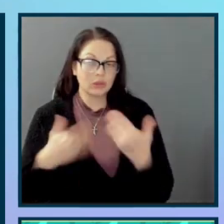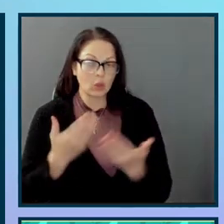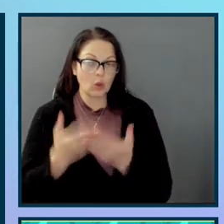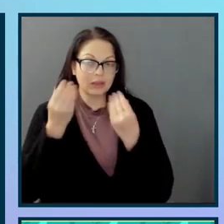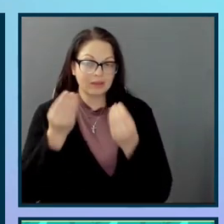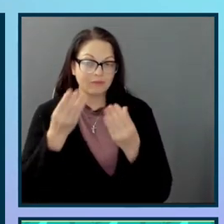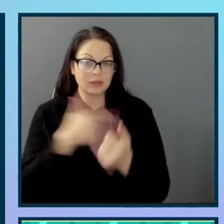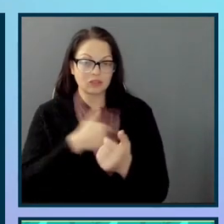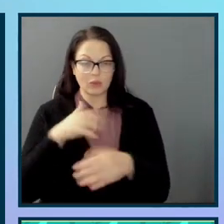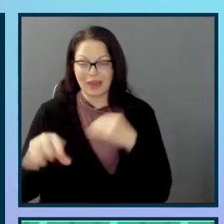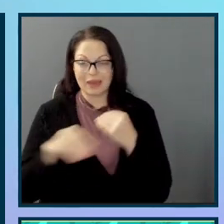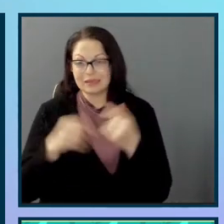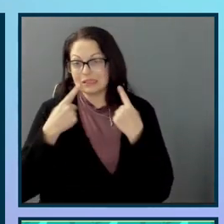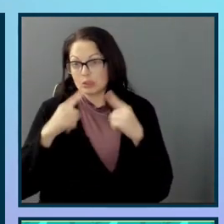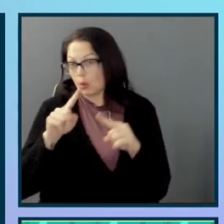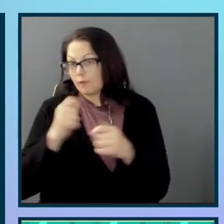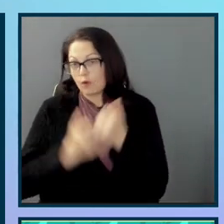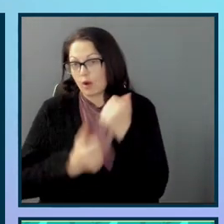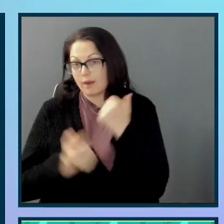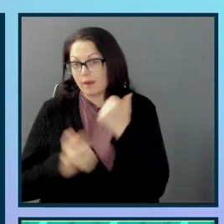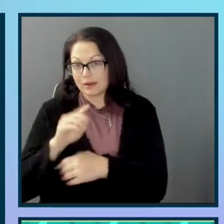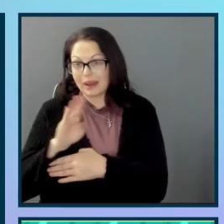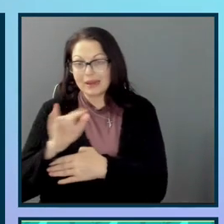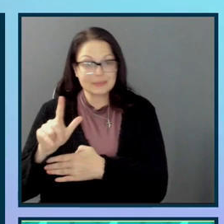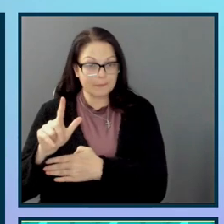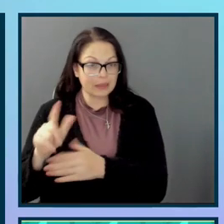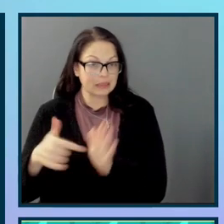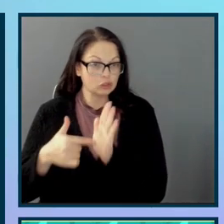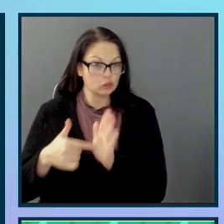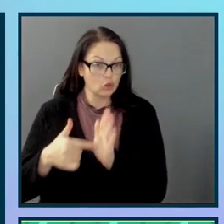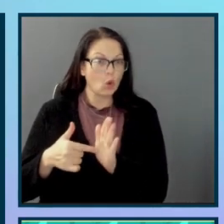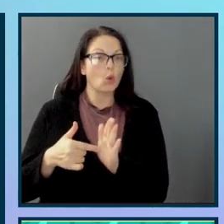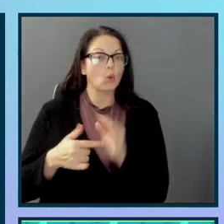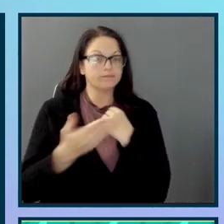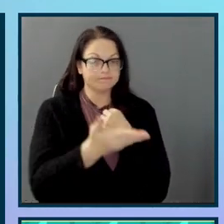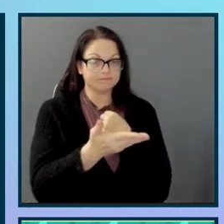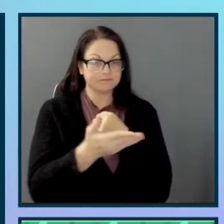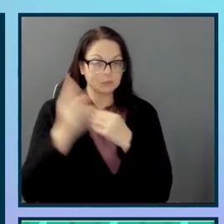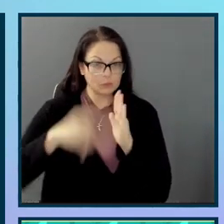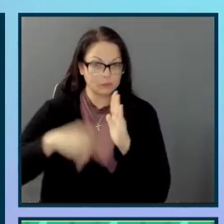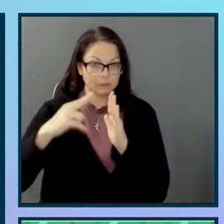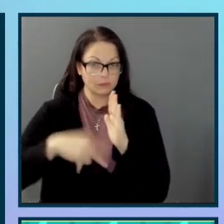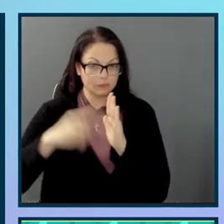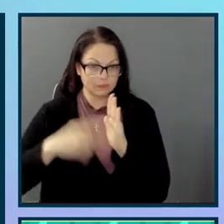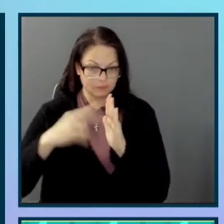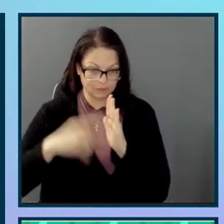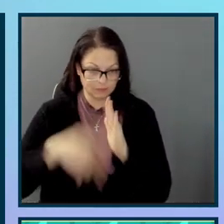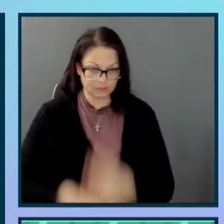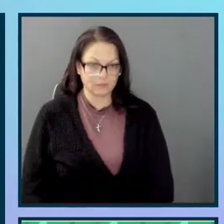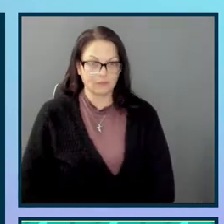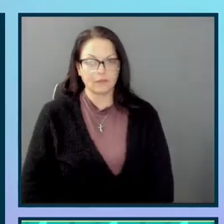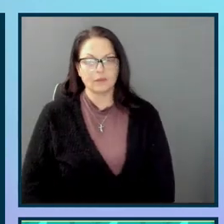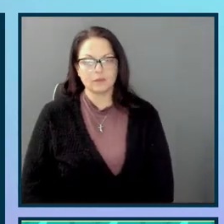for everyone. And as Billy prompted, when UX doesn't consider all users, shouldn't it be known as